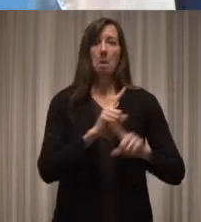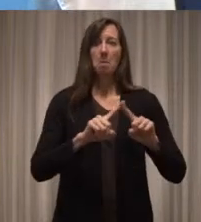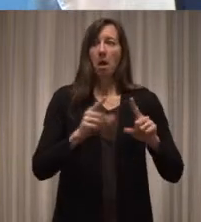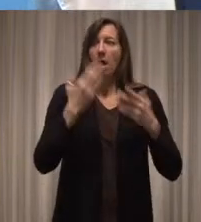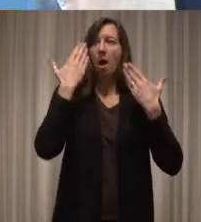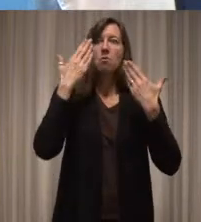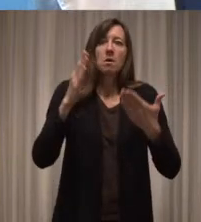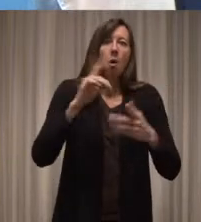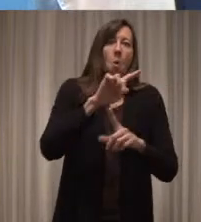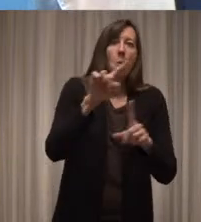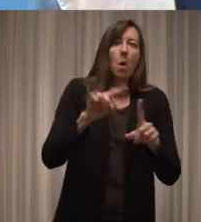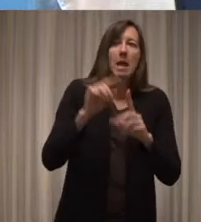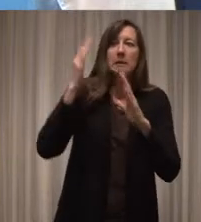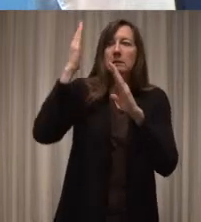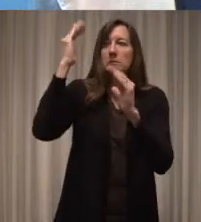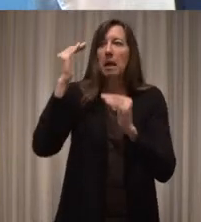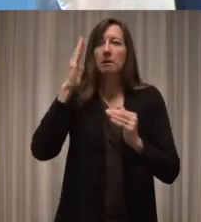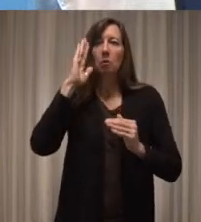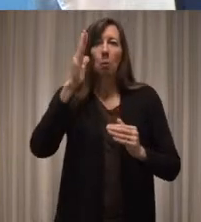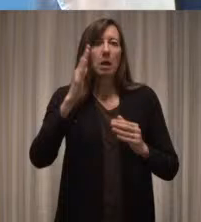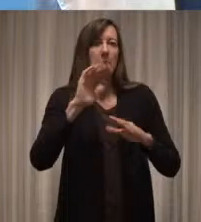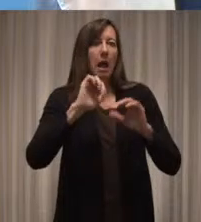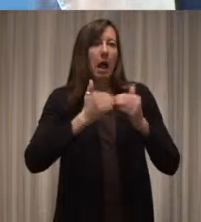way to go about getting it. So,